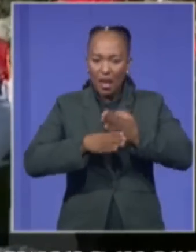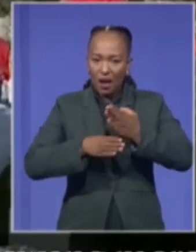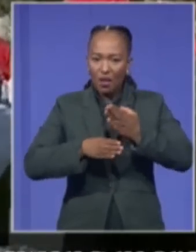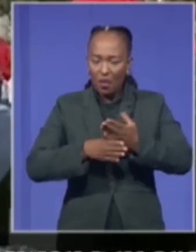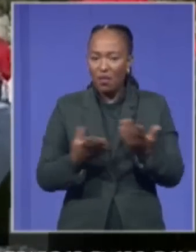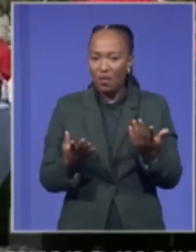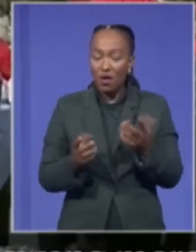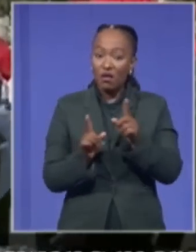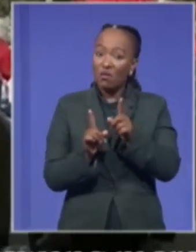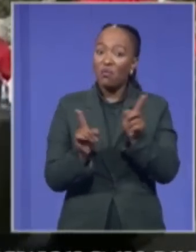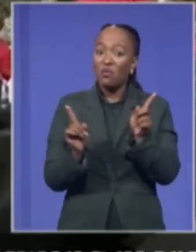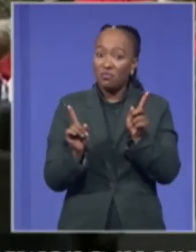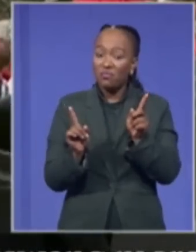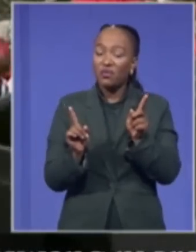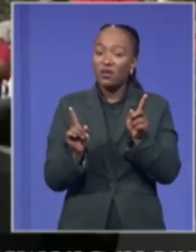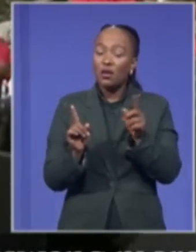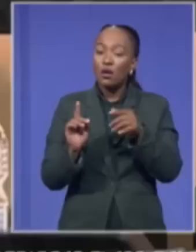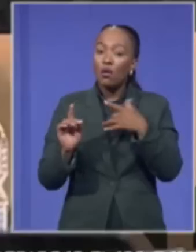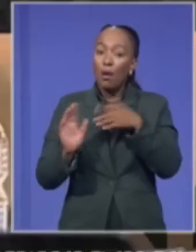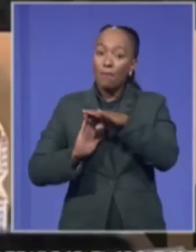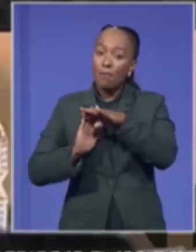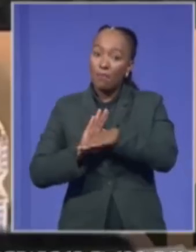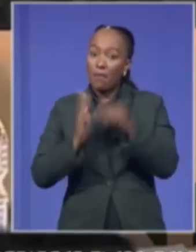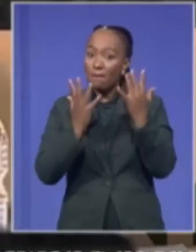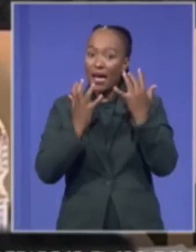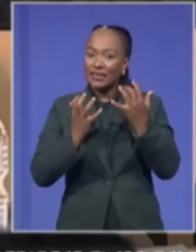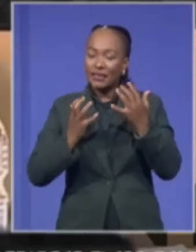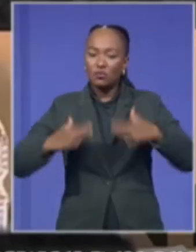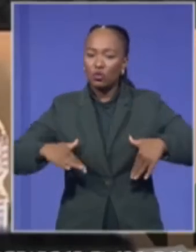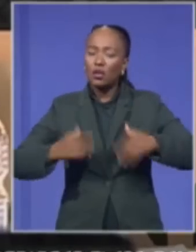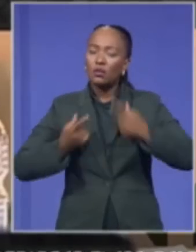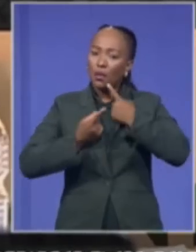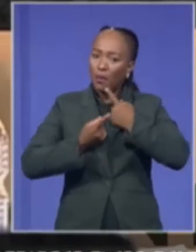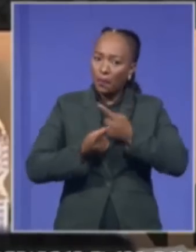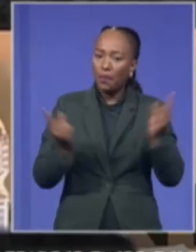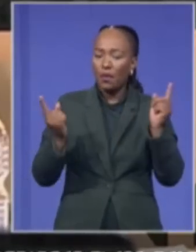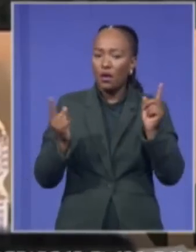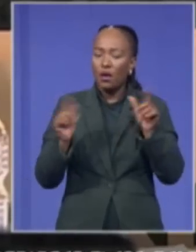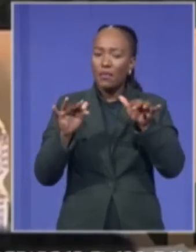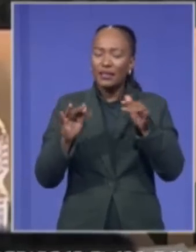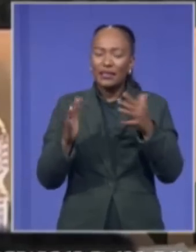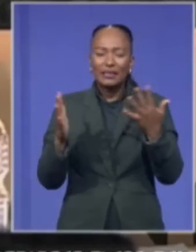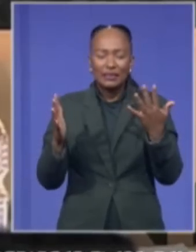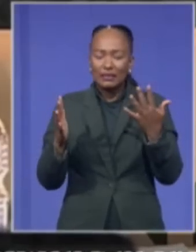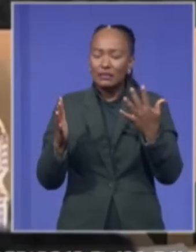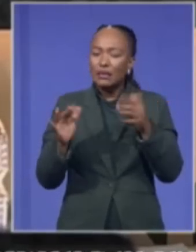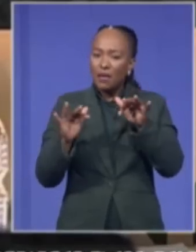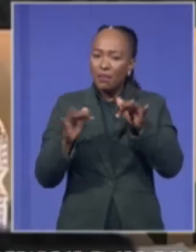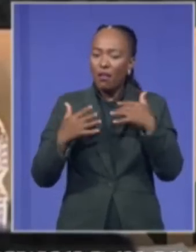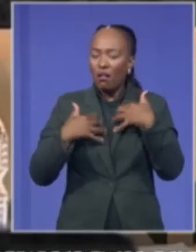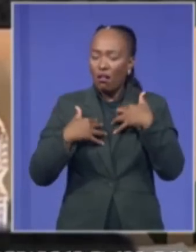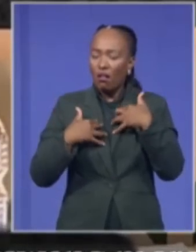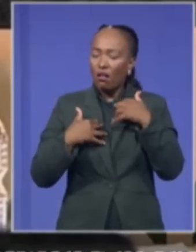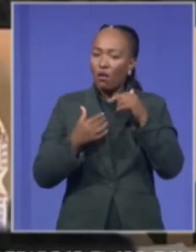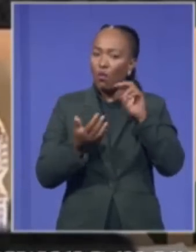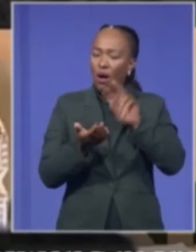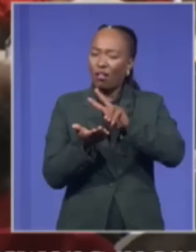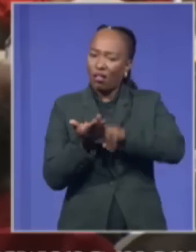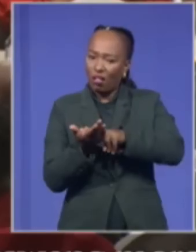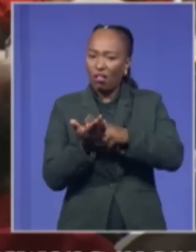ge lenaneo la budget le sa tle mo bathong e tloga e le tlhoba boroko ebile ke bitsa gore ke